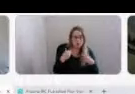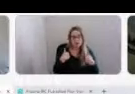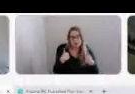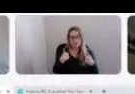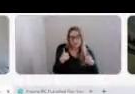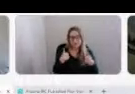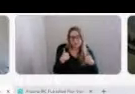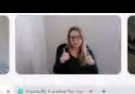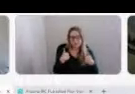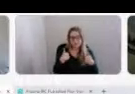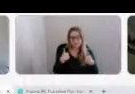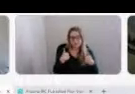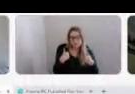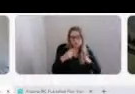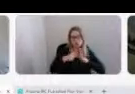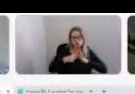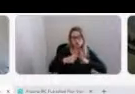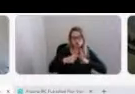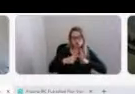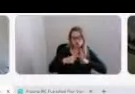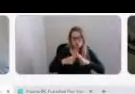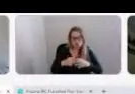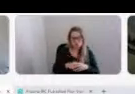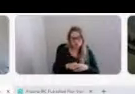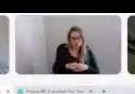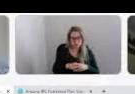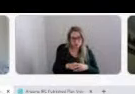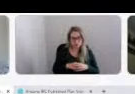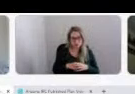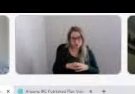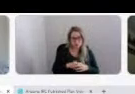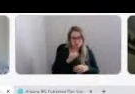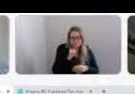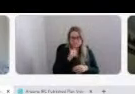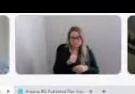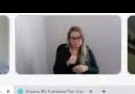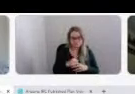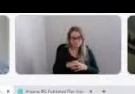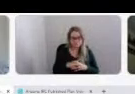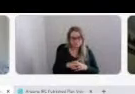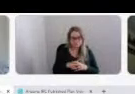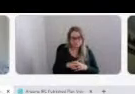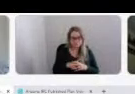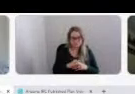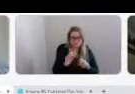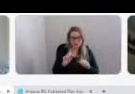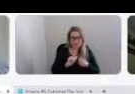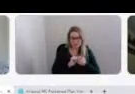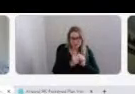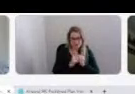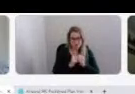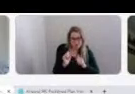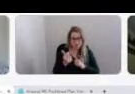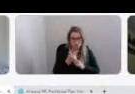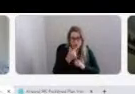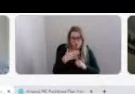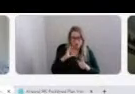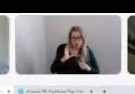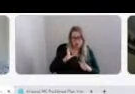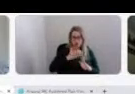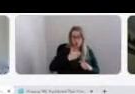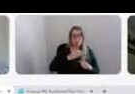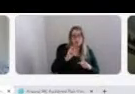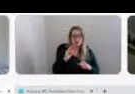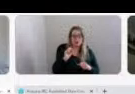um you're showing it just is not competitive at all our map is so